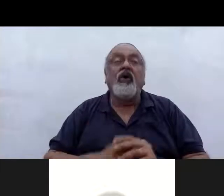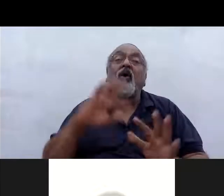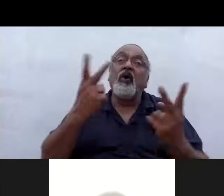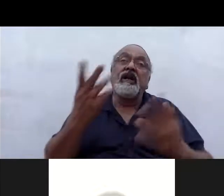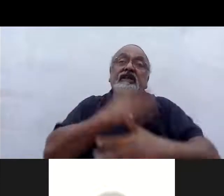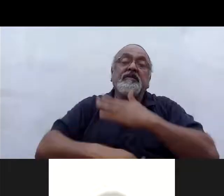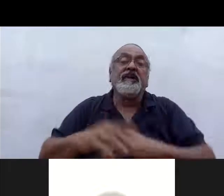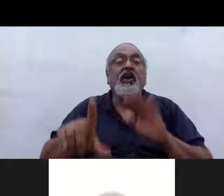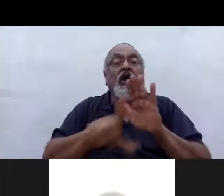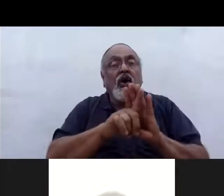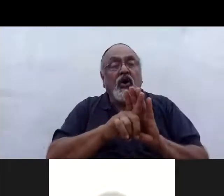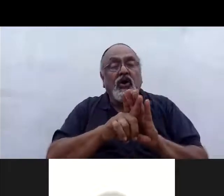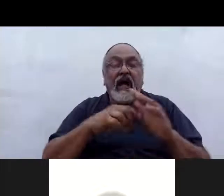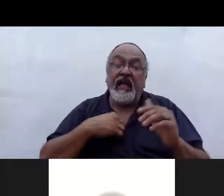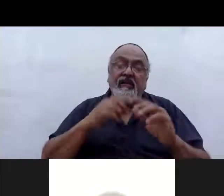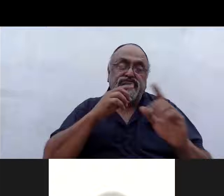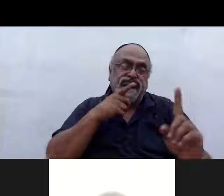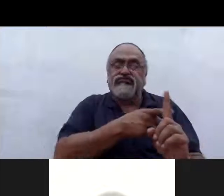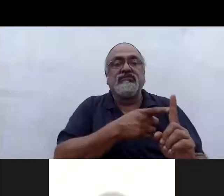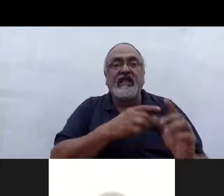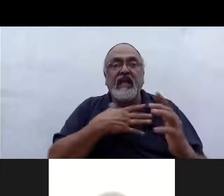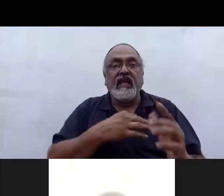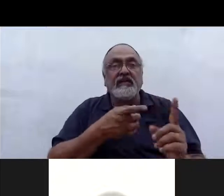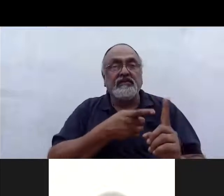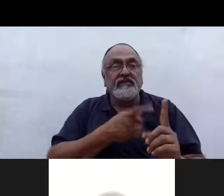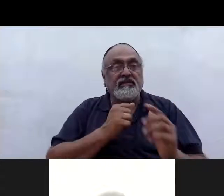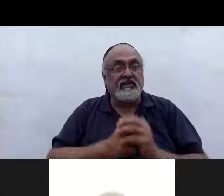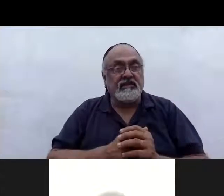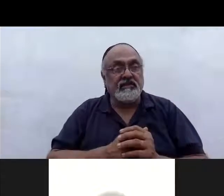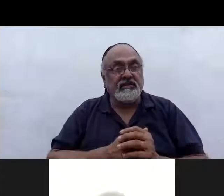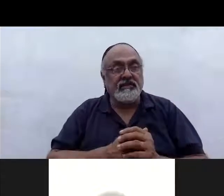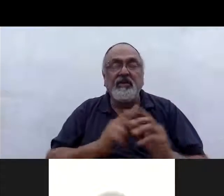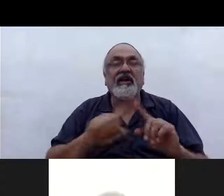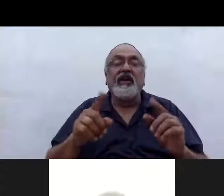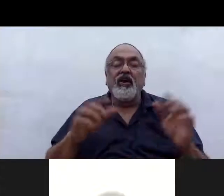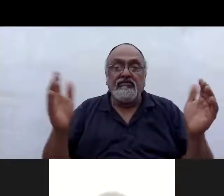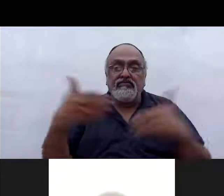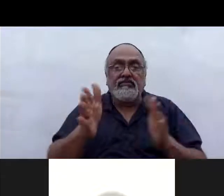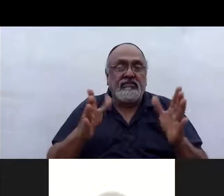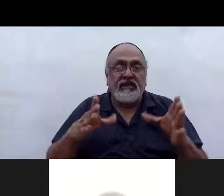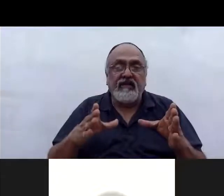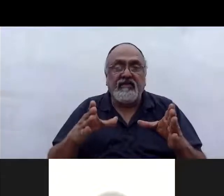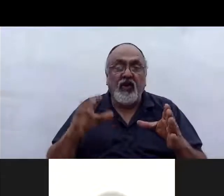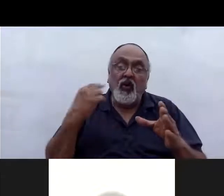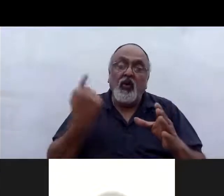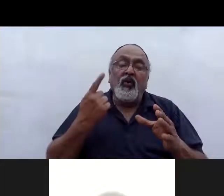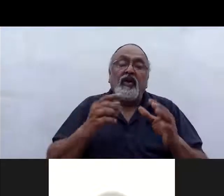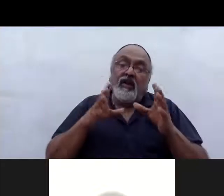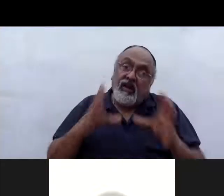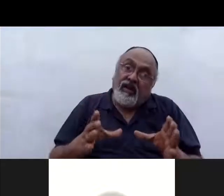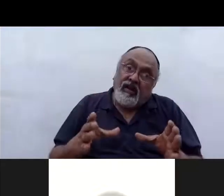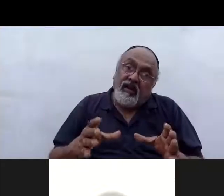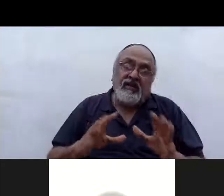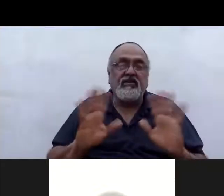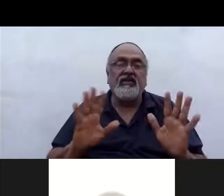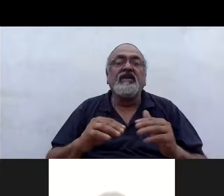some extent, I usually go for it. But you cannot confine yourself to your area of interest. It should be